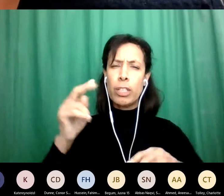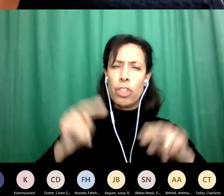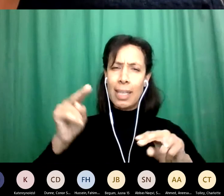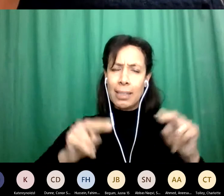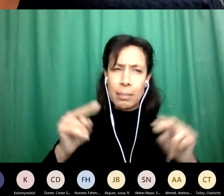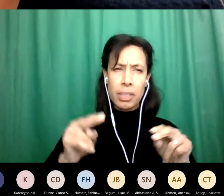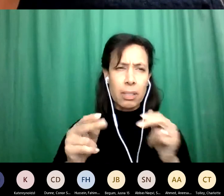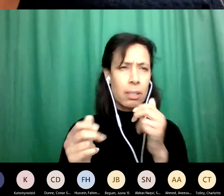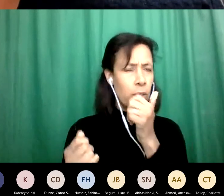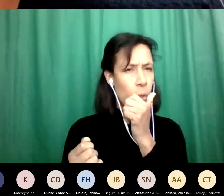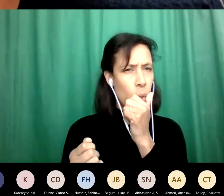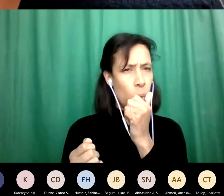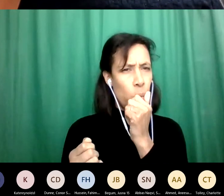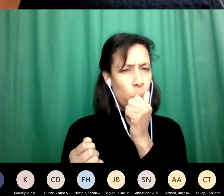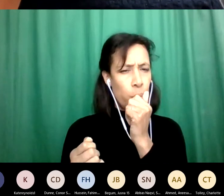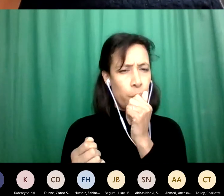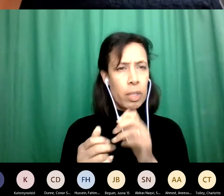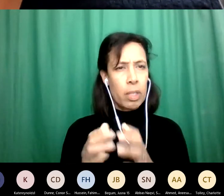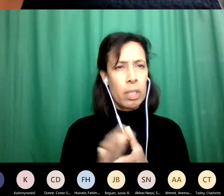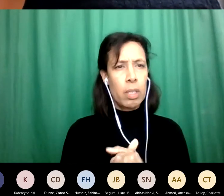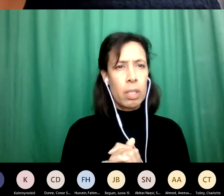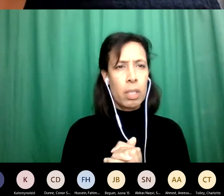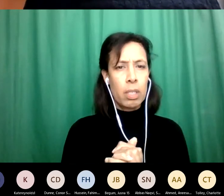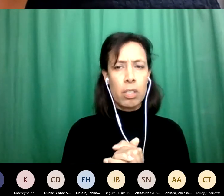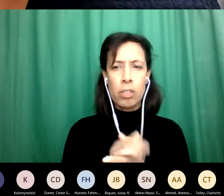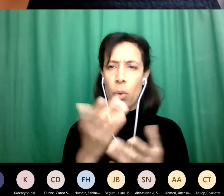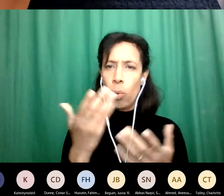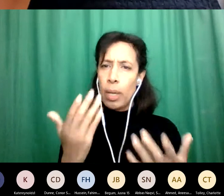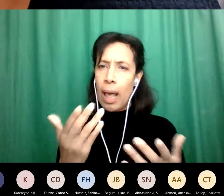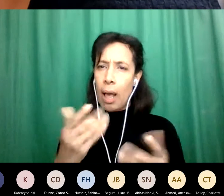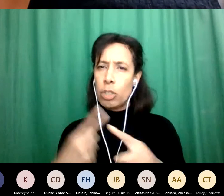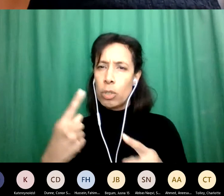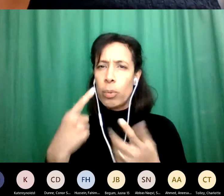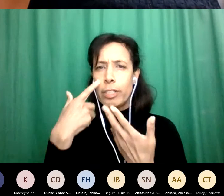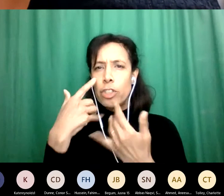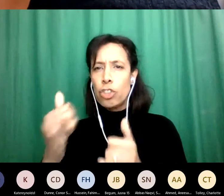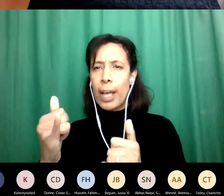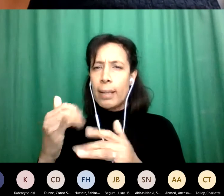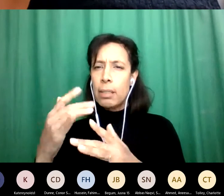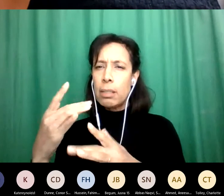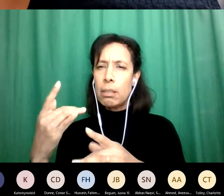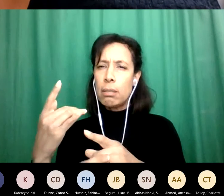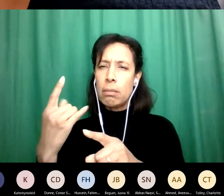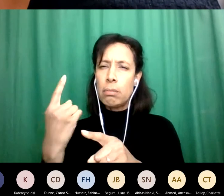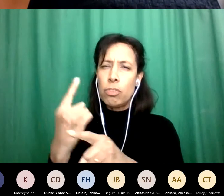there, I'm just going to pop into the chat because I